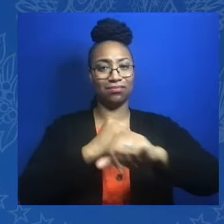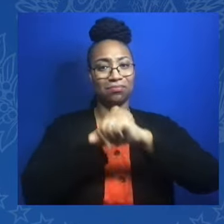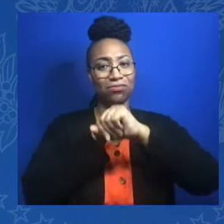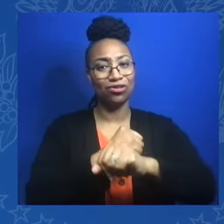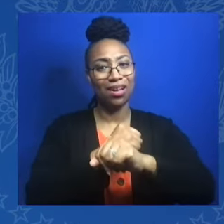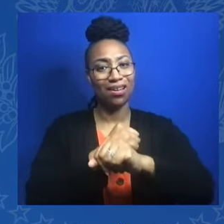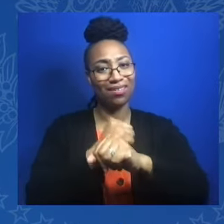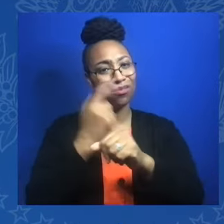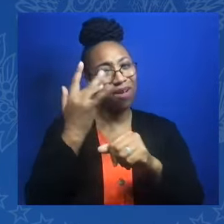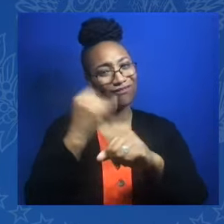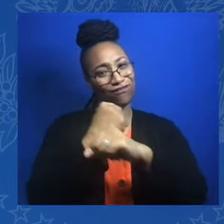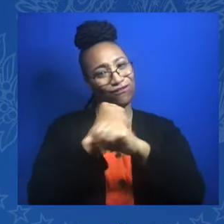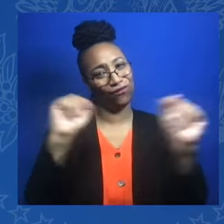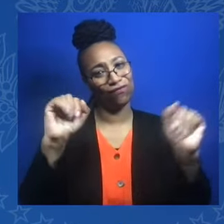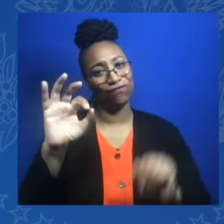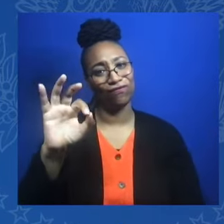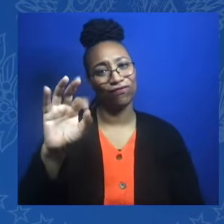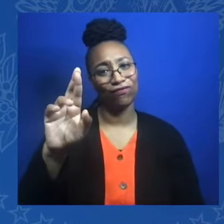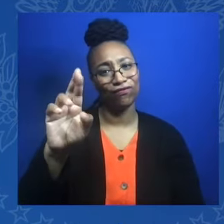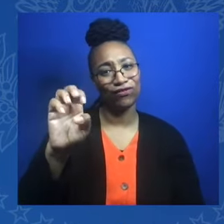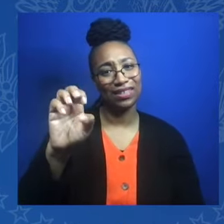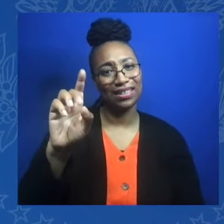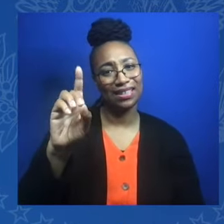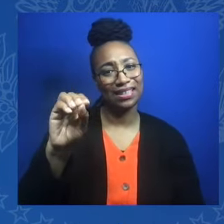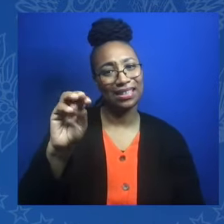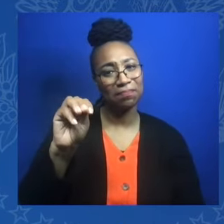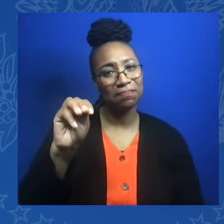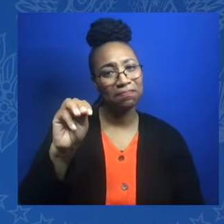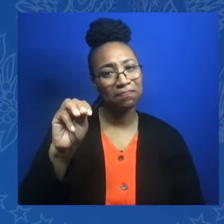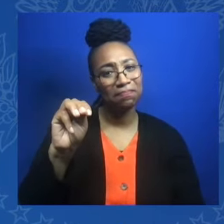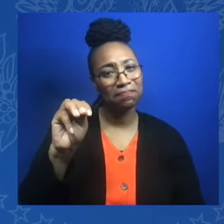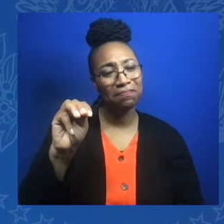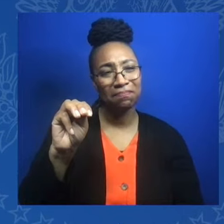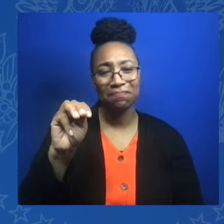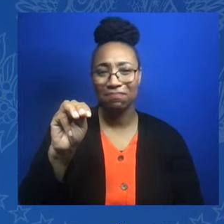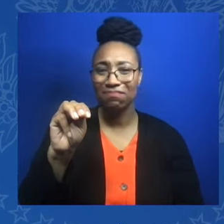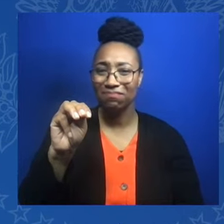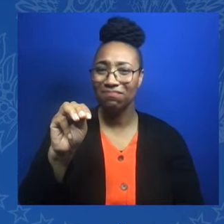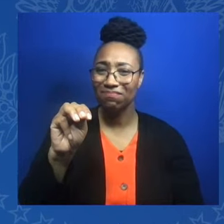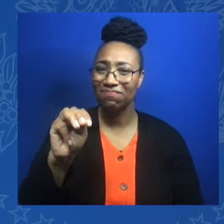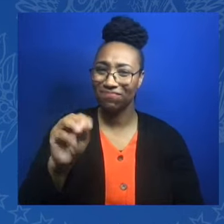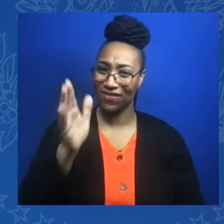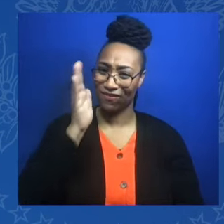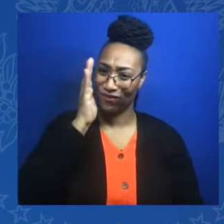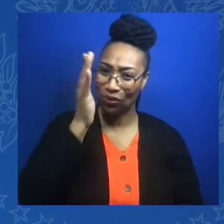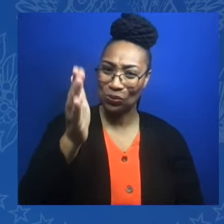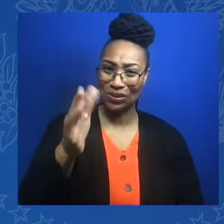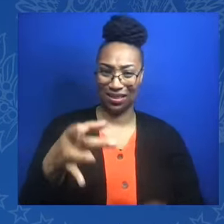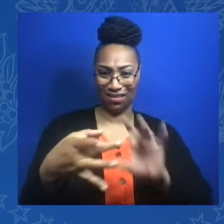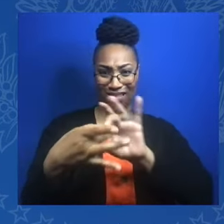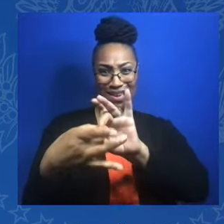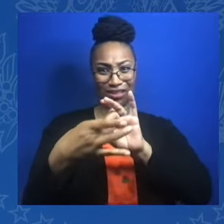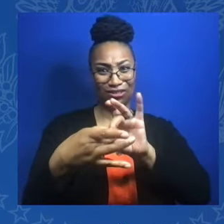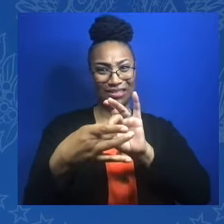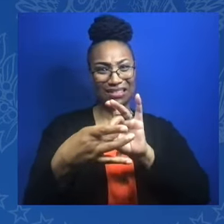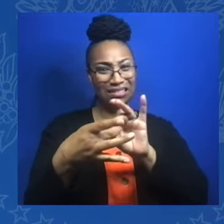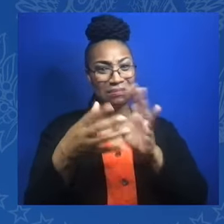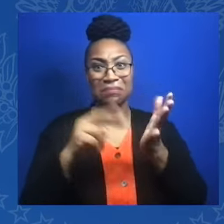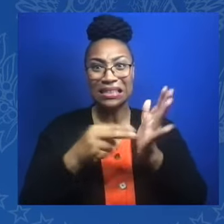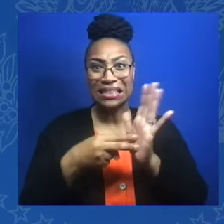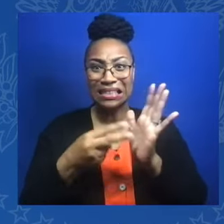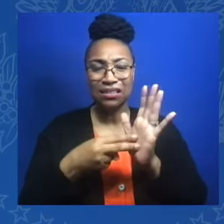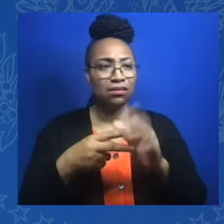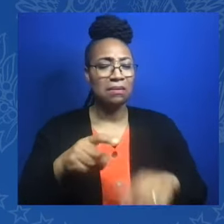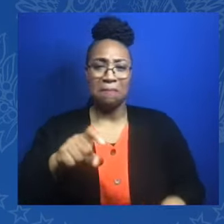they're inseparable, not because of the inevitability of geography, but because it's a choice we've made